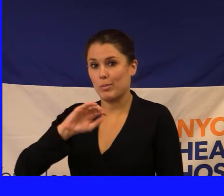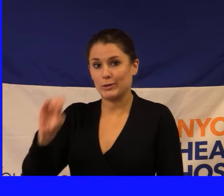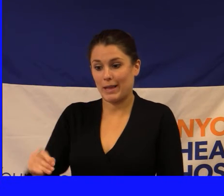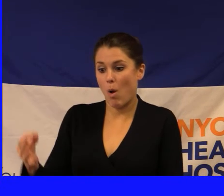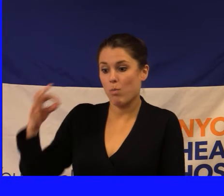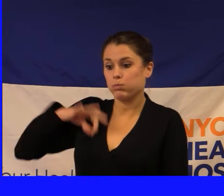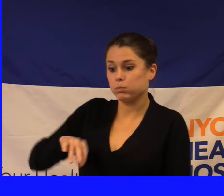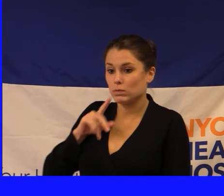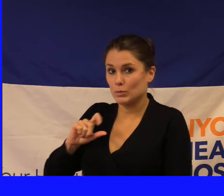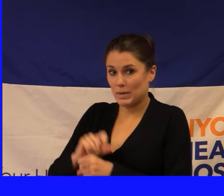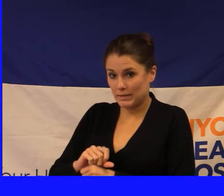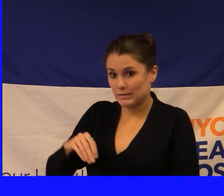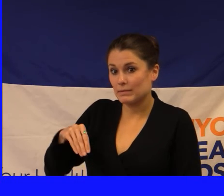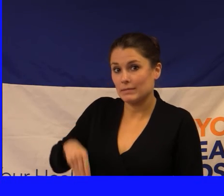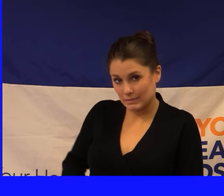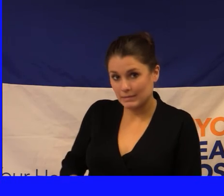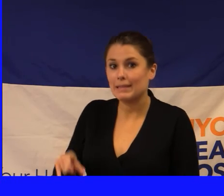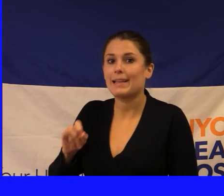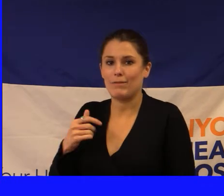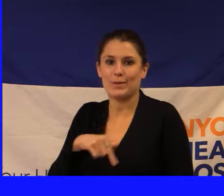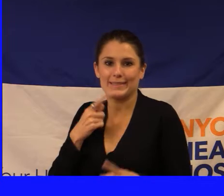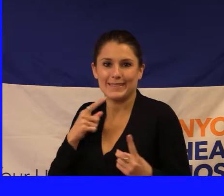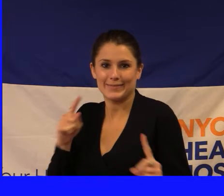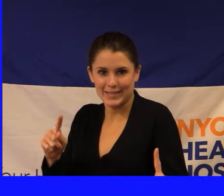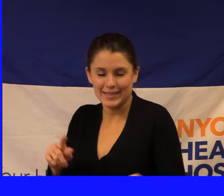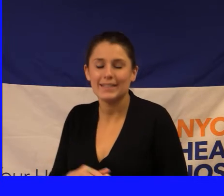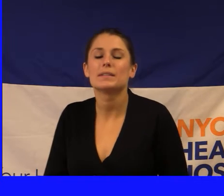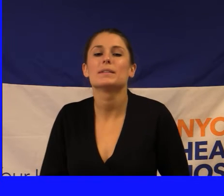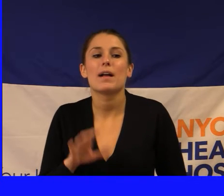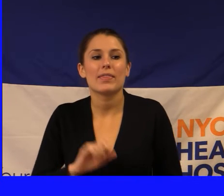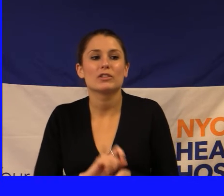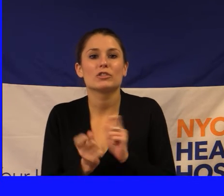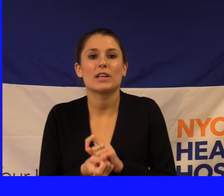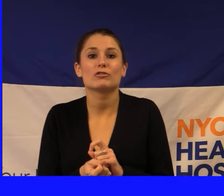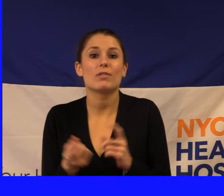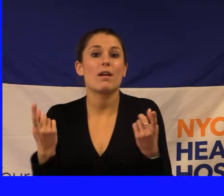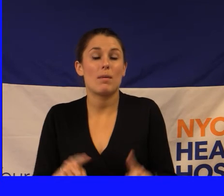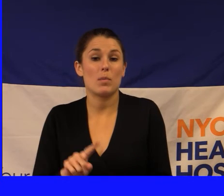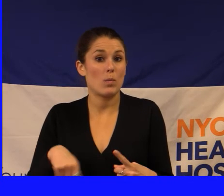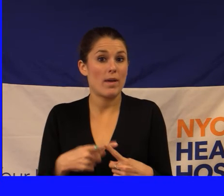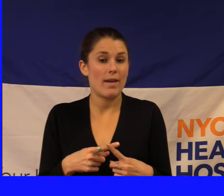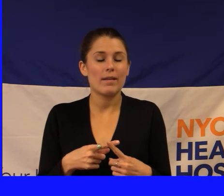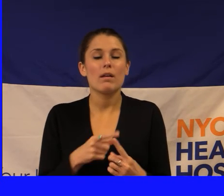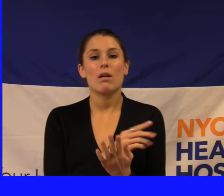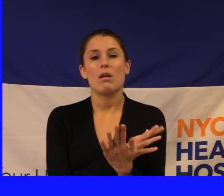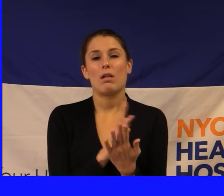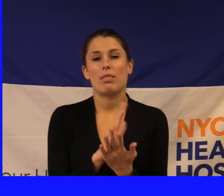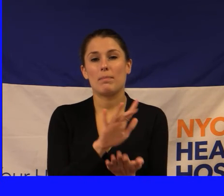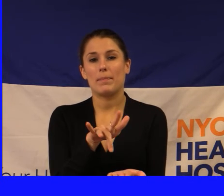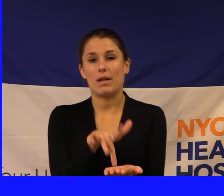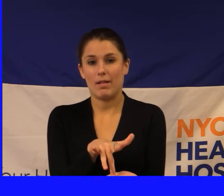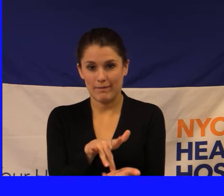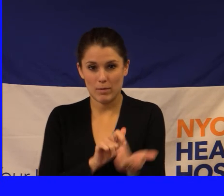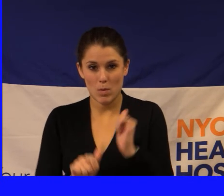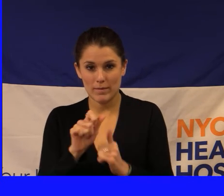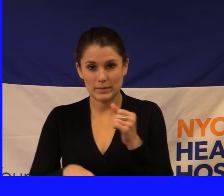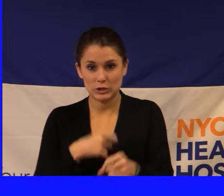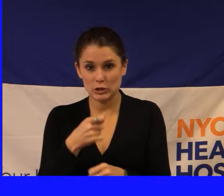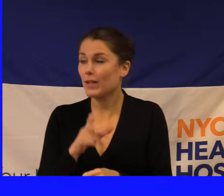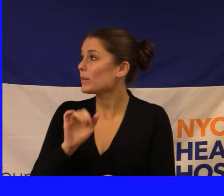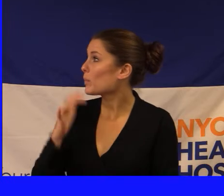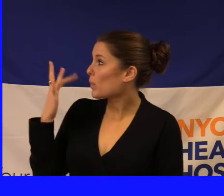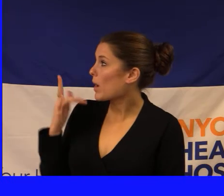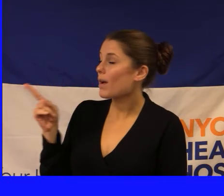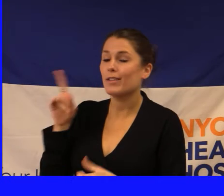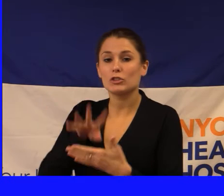we are successful. This change went into effect in the middle of the performance year. That's why in the chart you see 2 columns